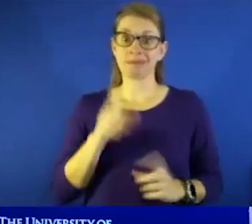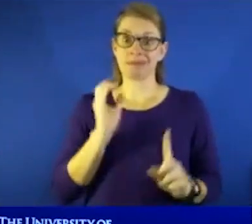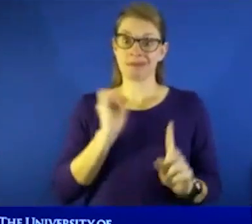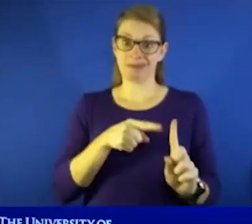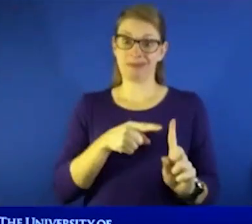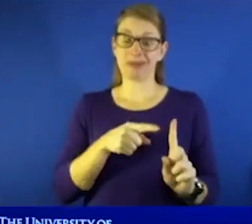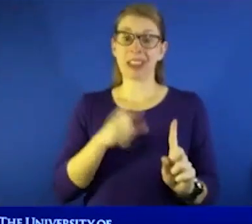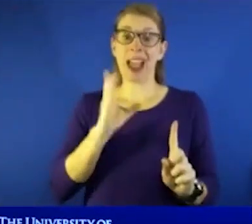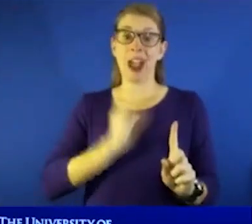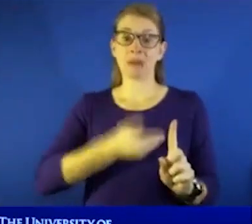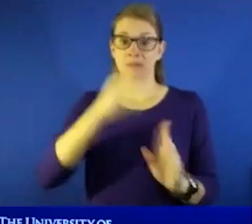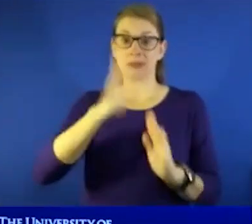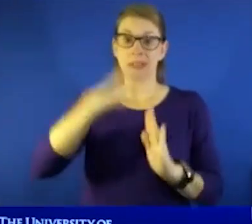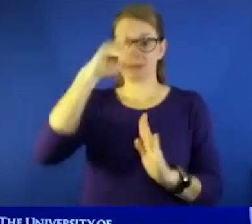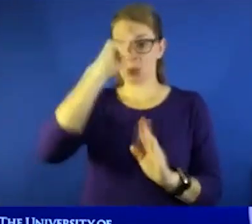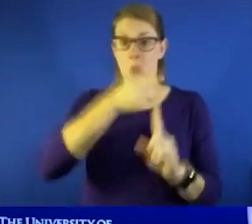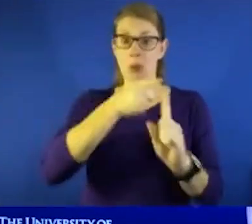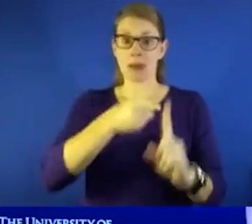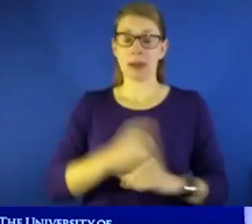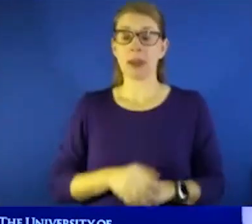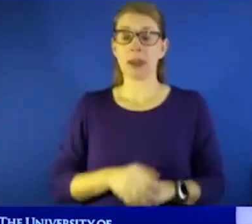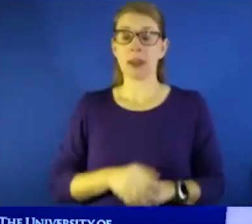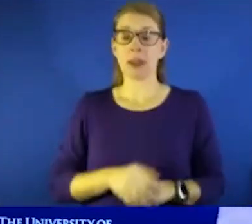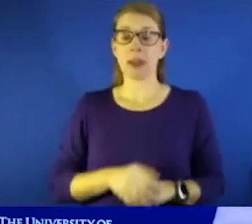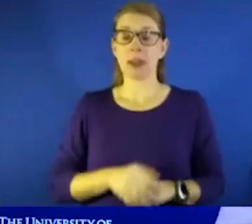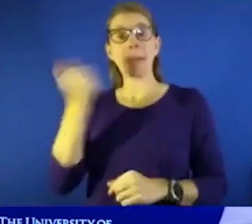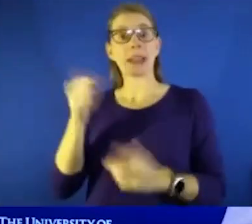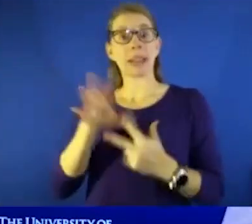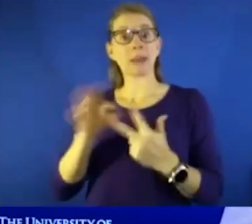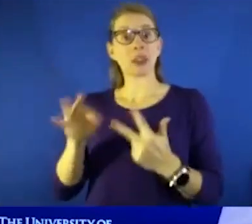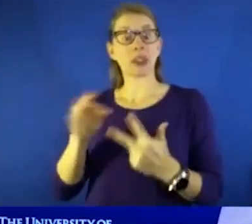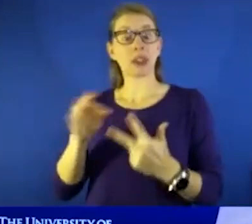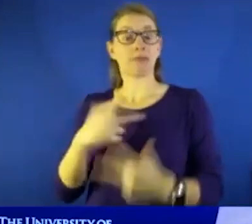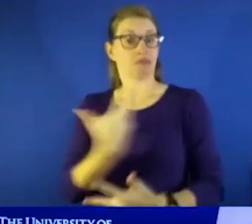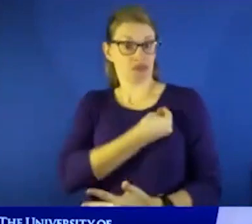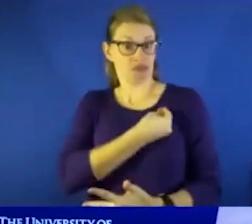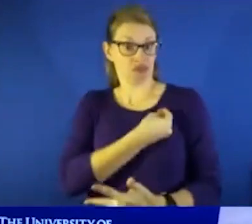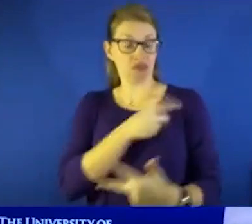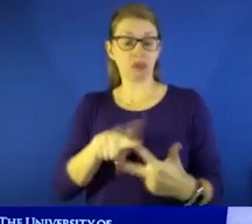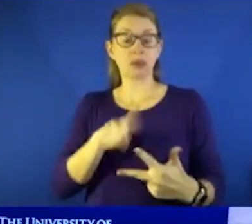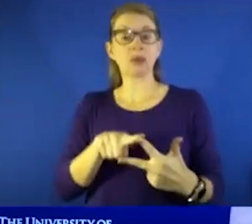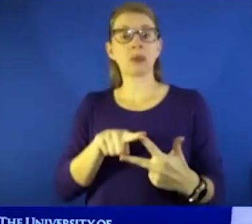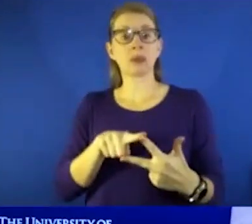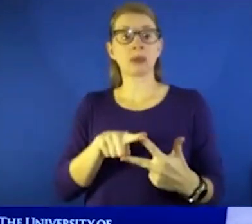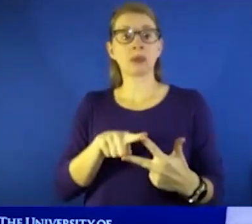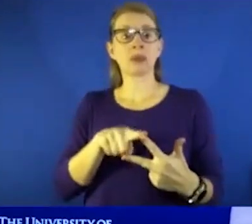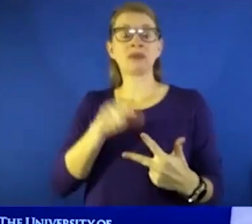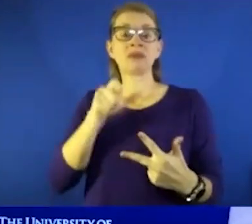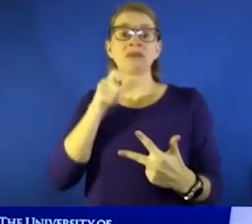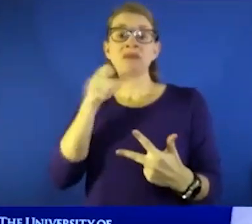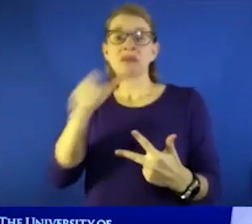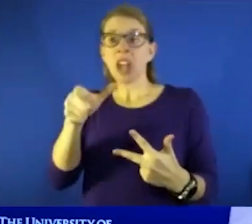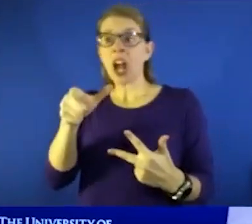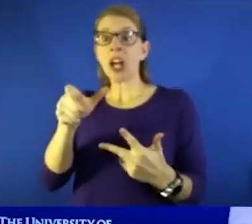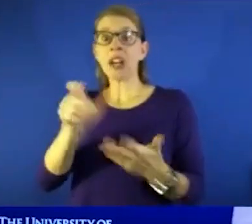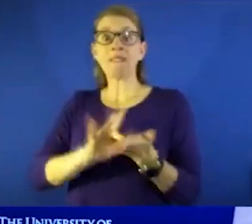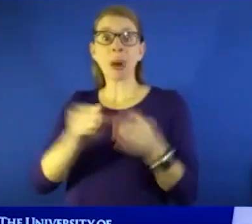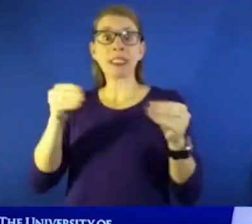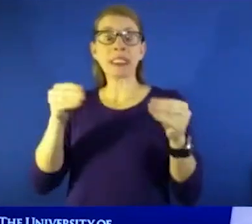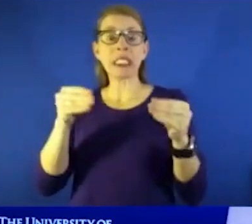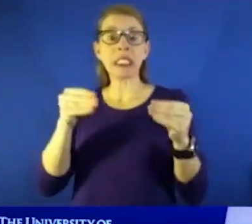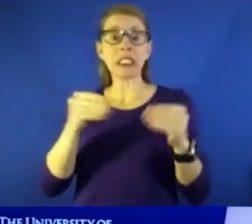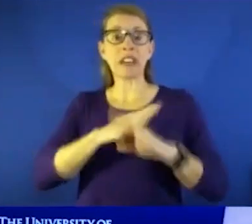continues to be vaccination. We need to utilize those non-pharmaceutical interventions like masking